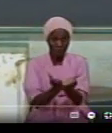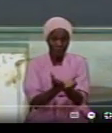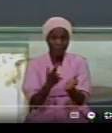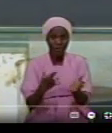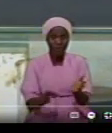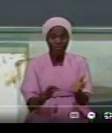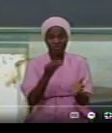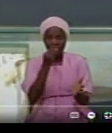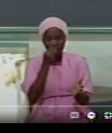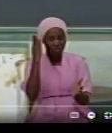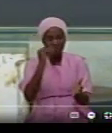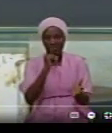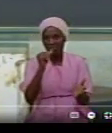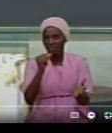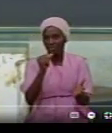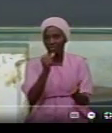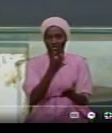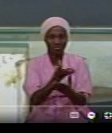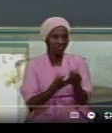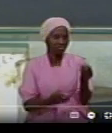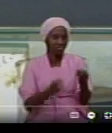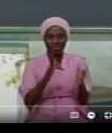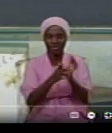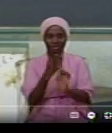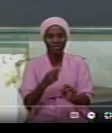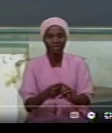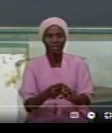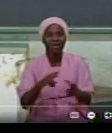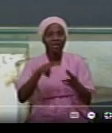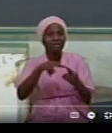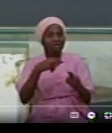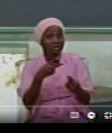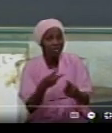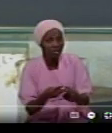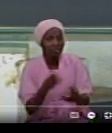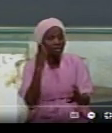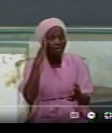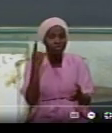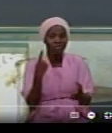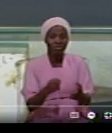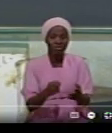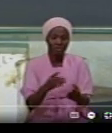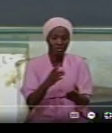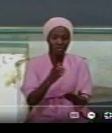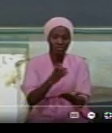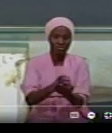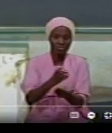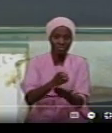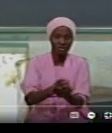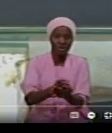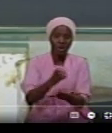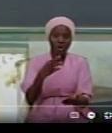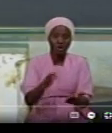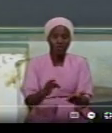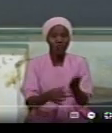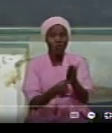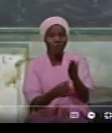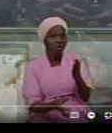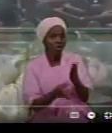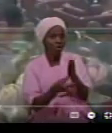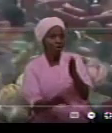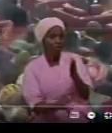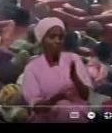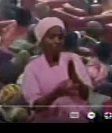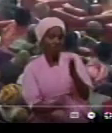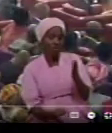waste, neither the cruse of oil fail in your family, in